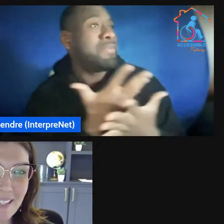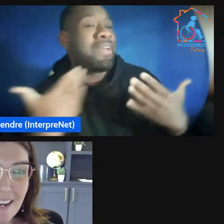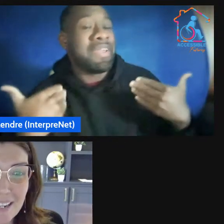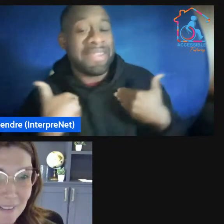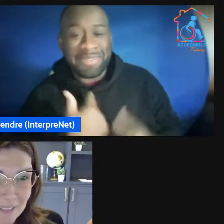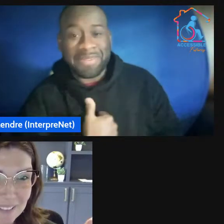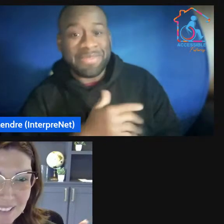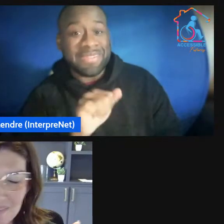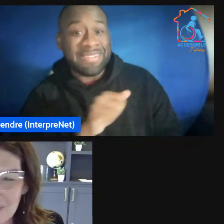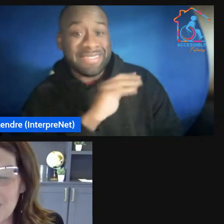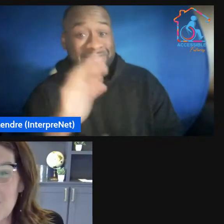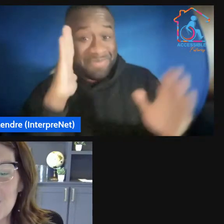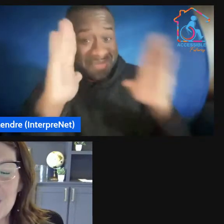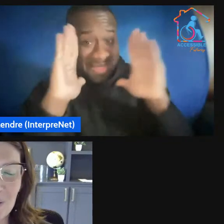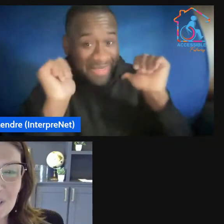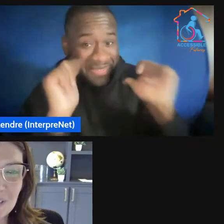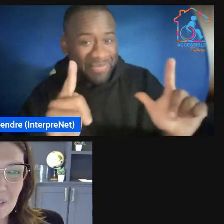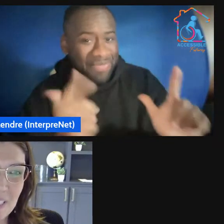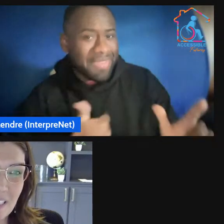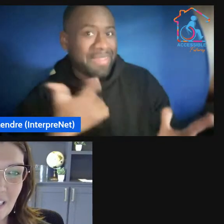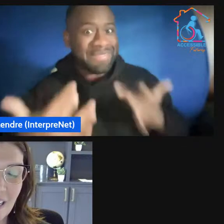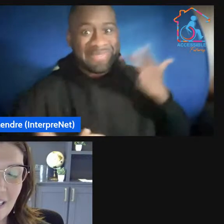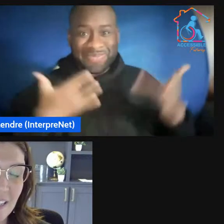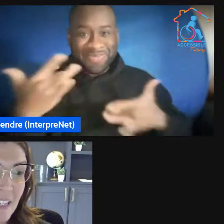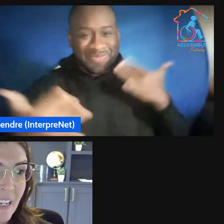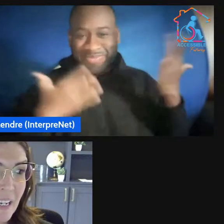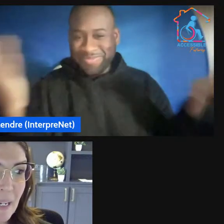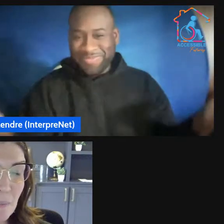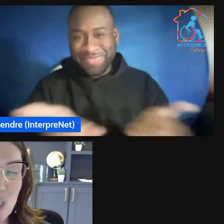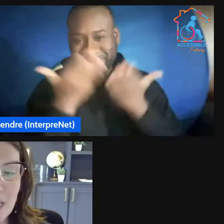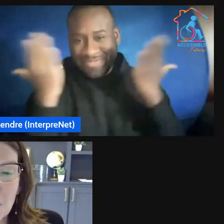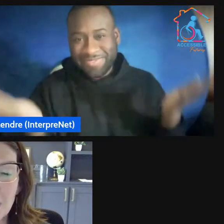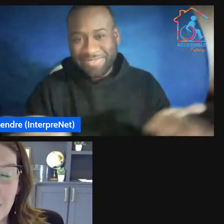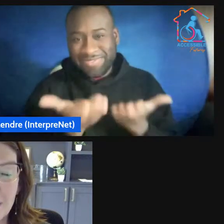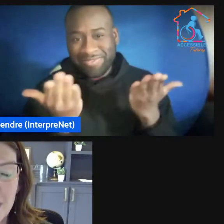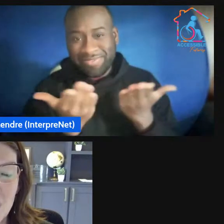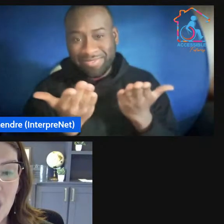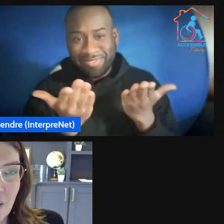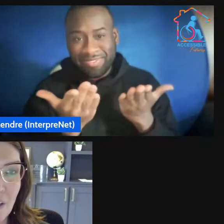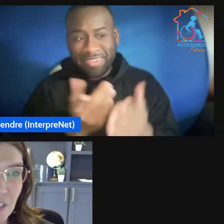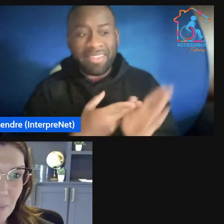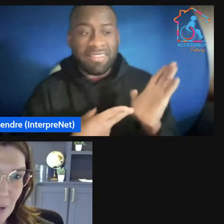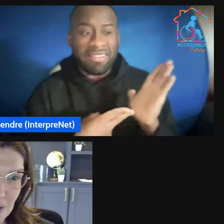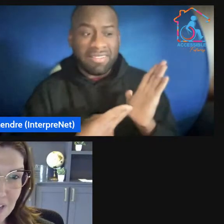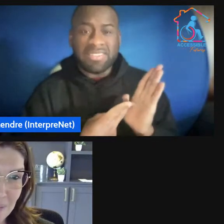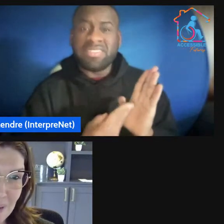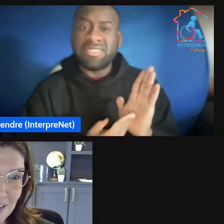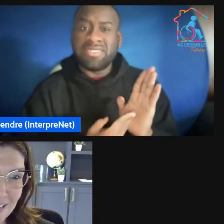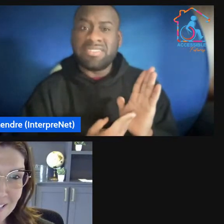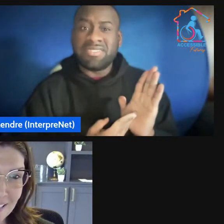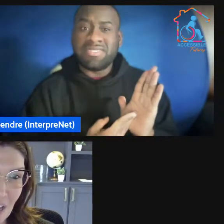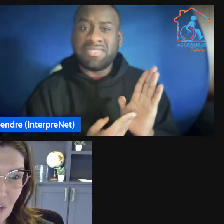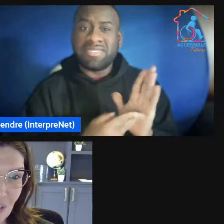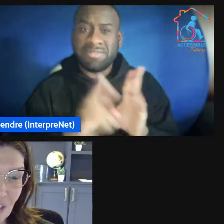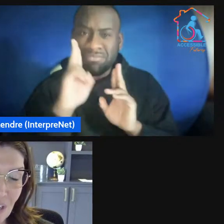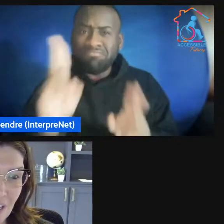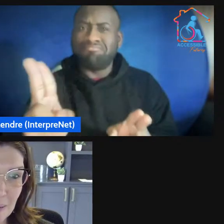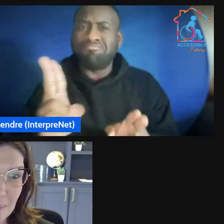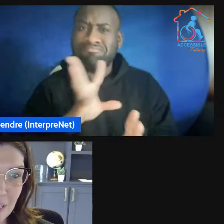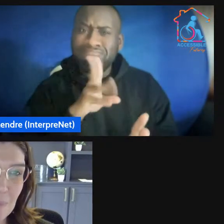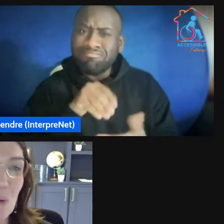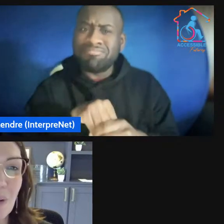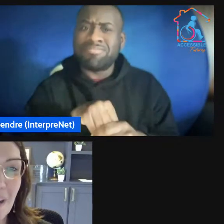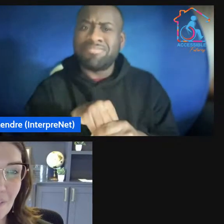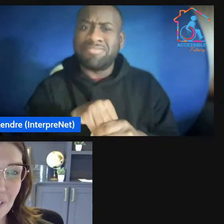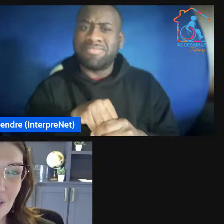Sam. And hi, everyone. I'm so thrilled to be here and genuinely honored to participate in such